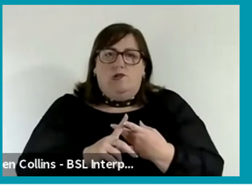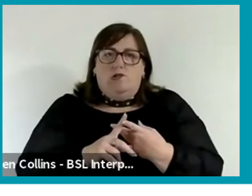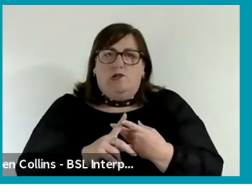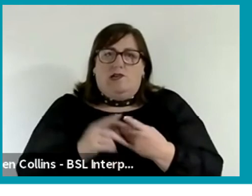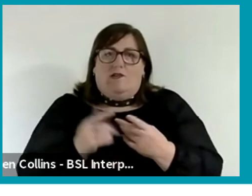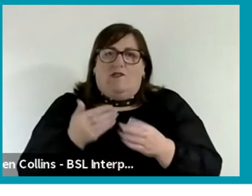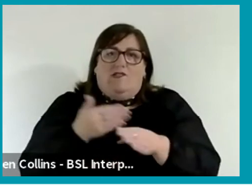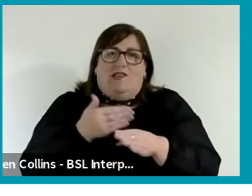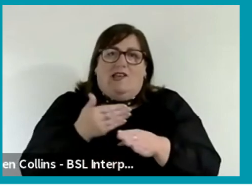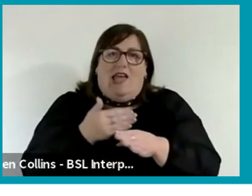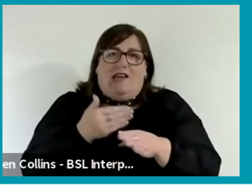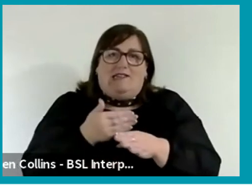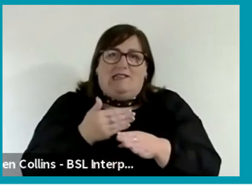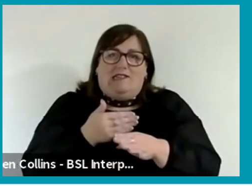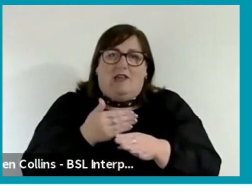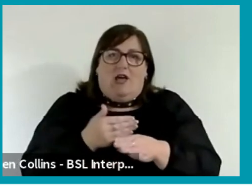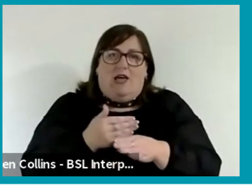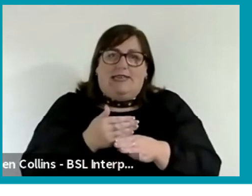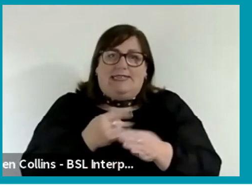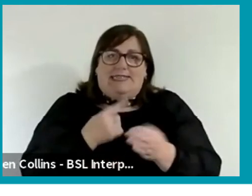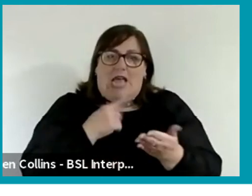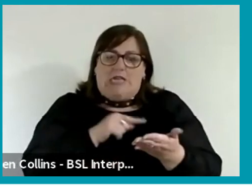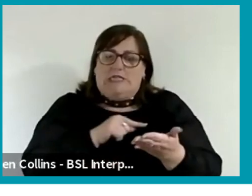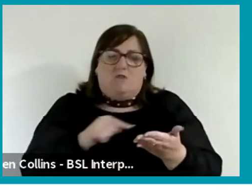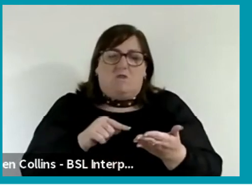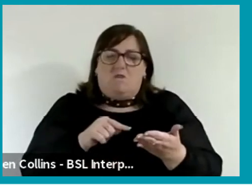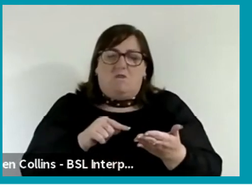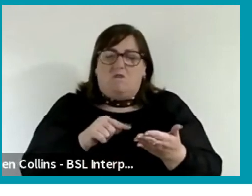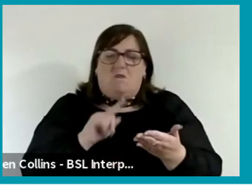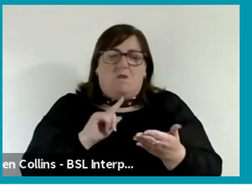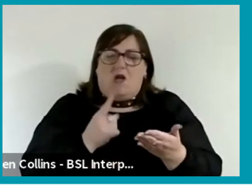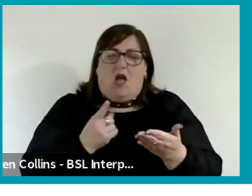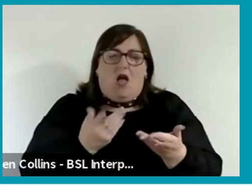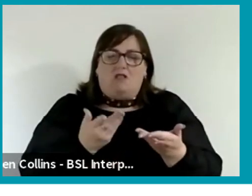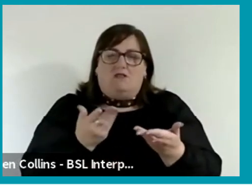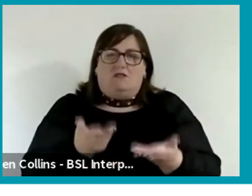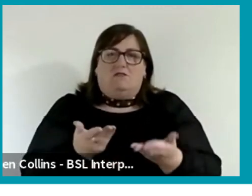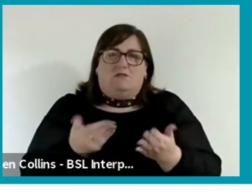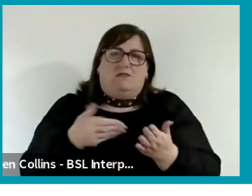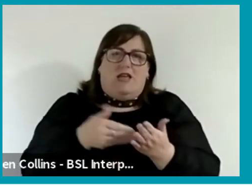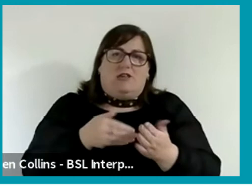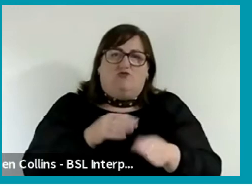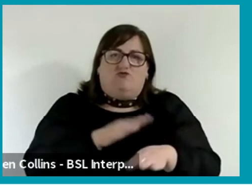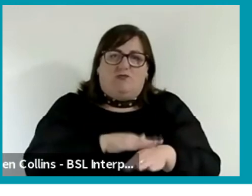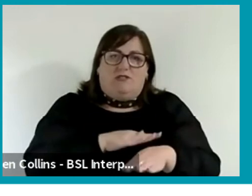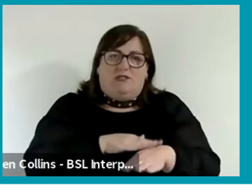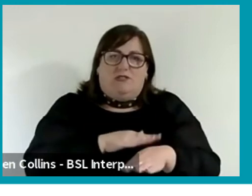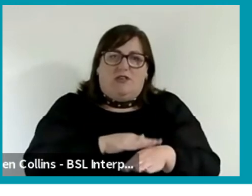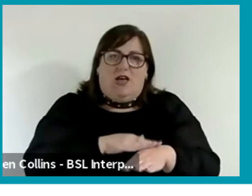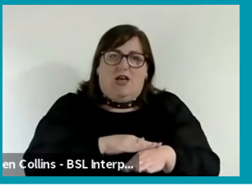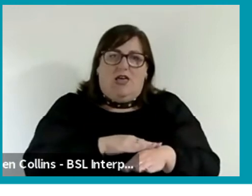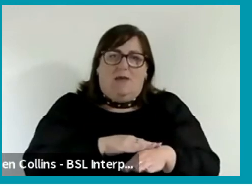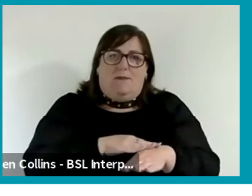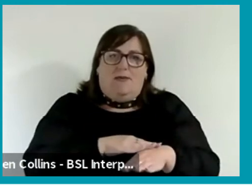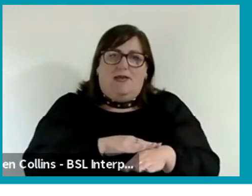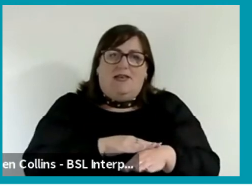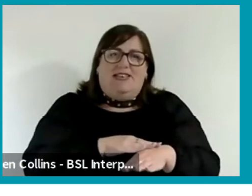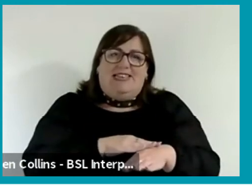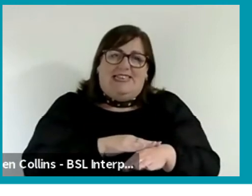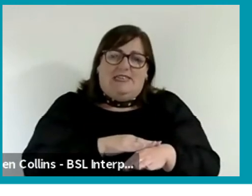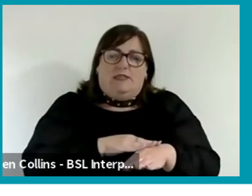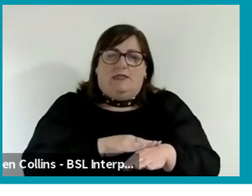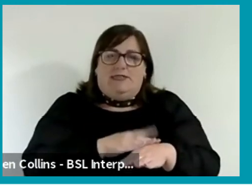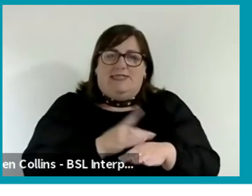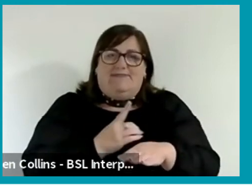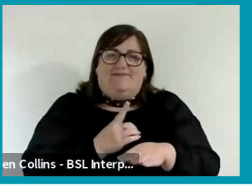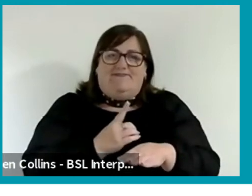to give extra time. What we've done before within some exercises, again stressing that it's a very, very individual